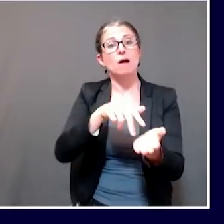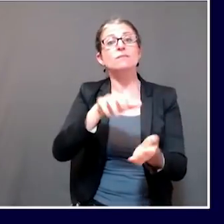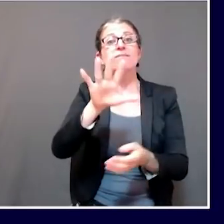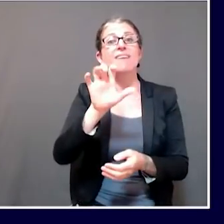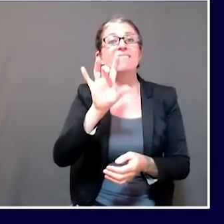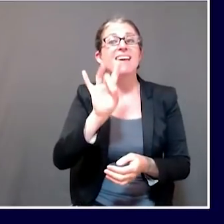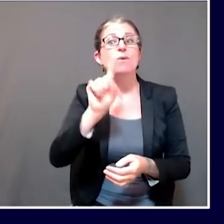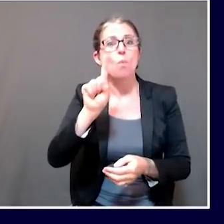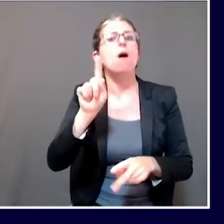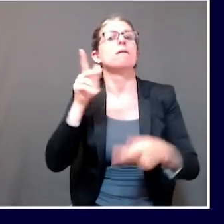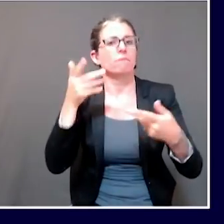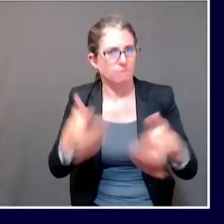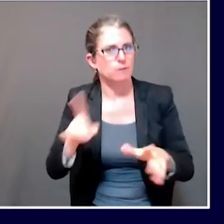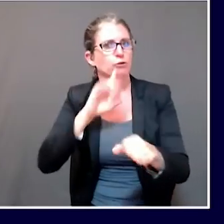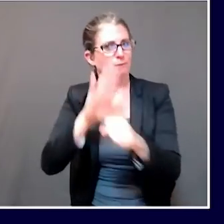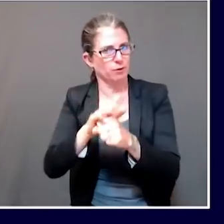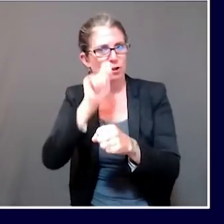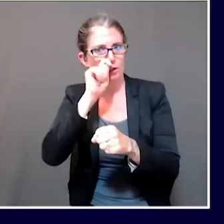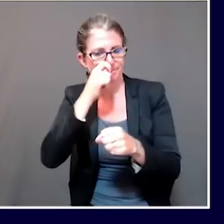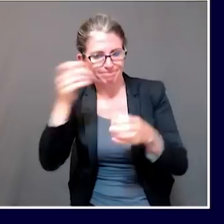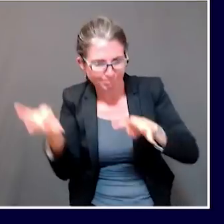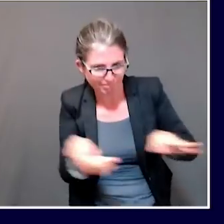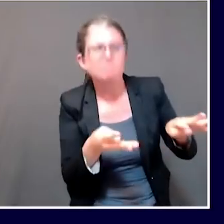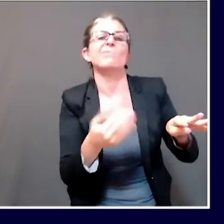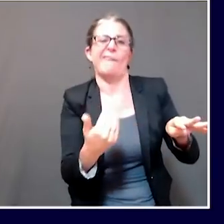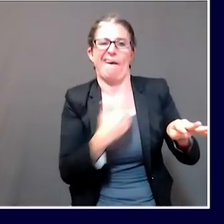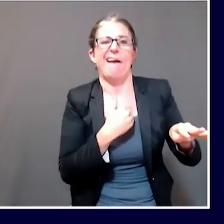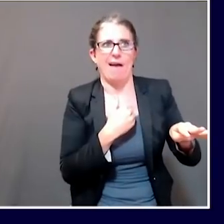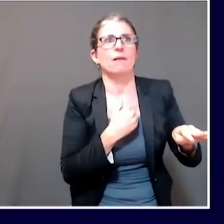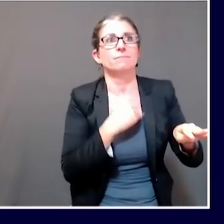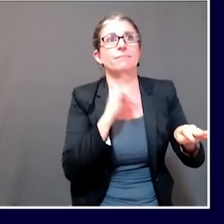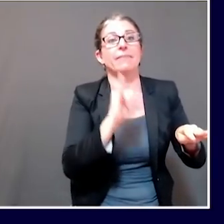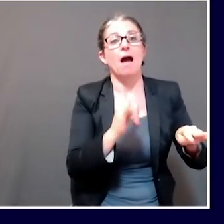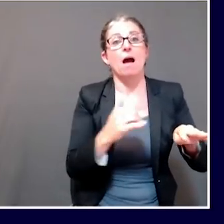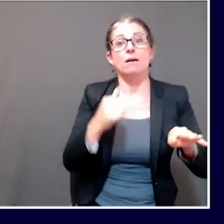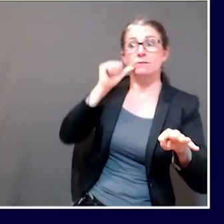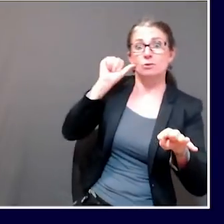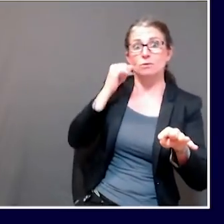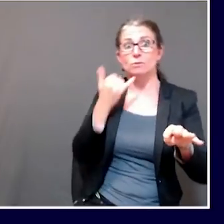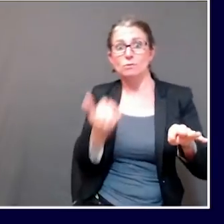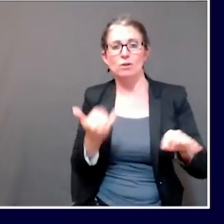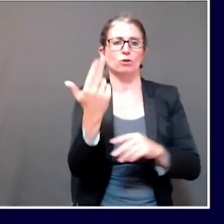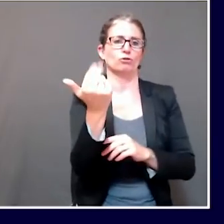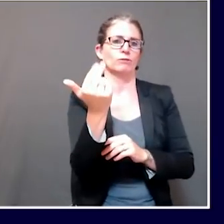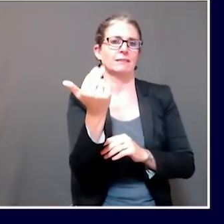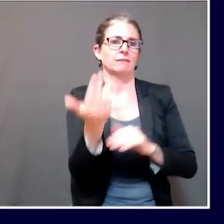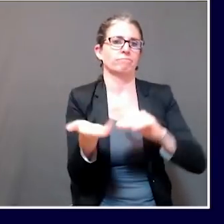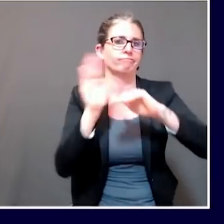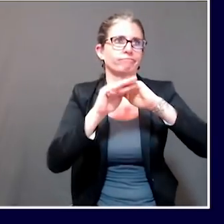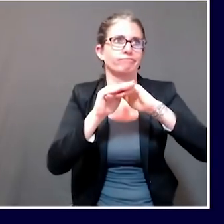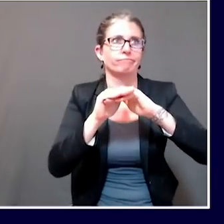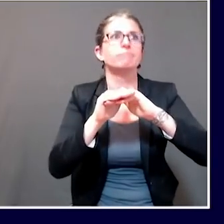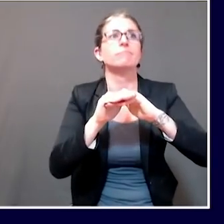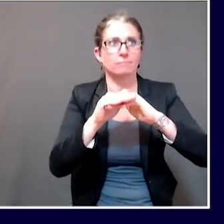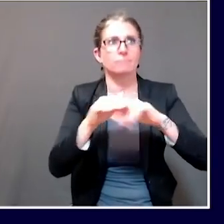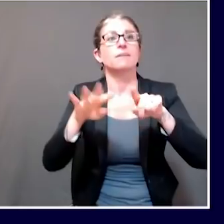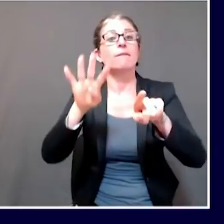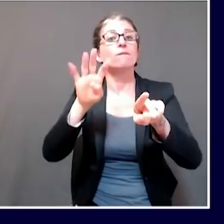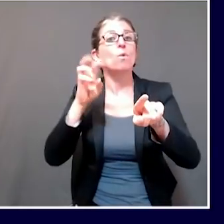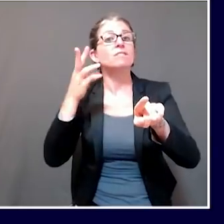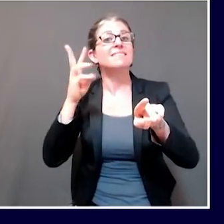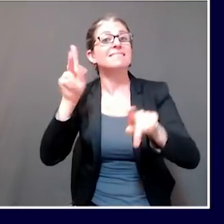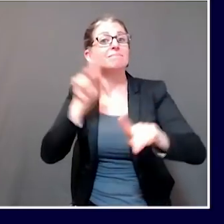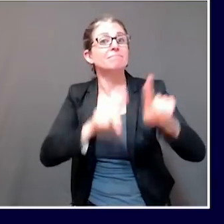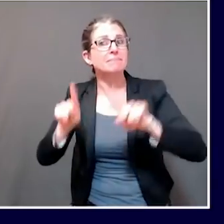3,581 are confirmed cases, an increase of 13, and 416 are